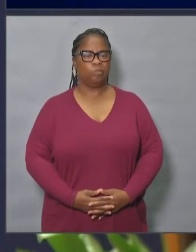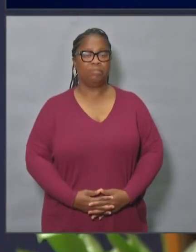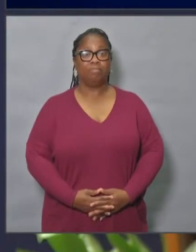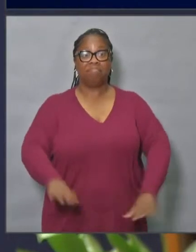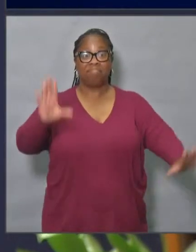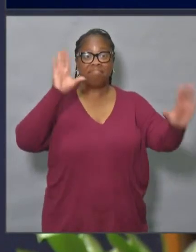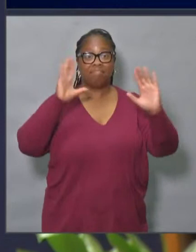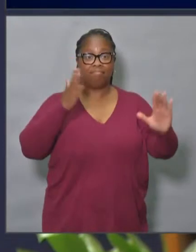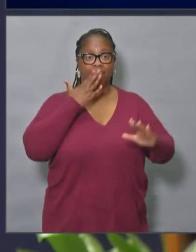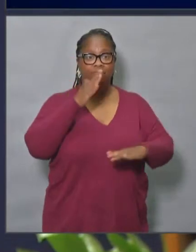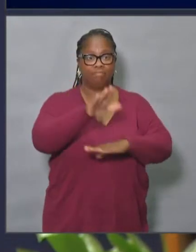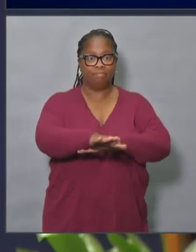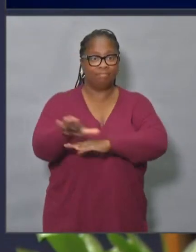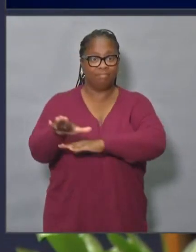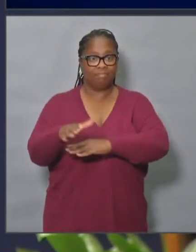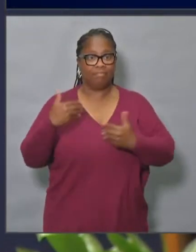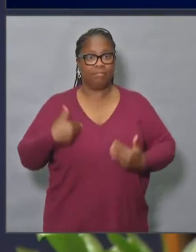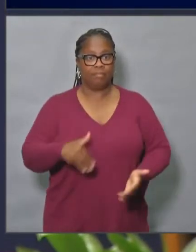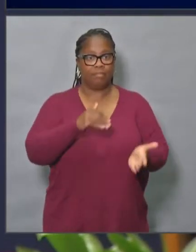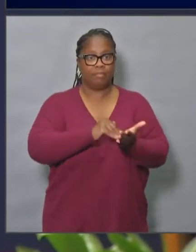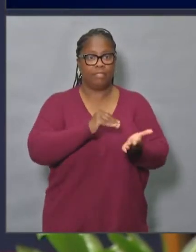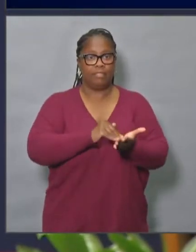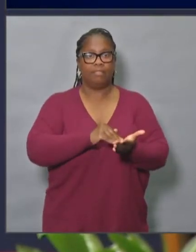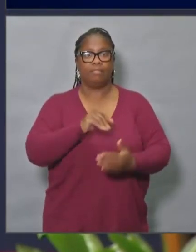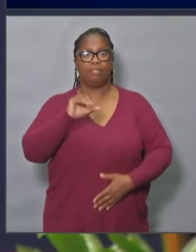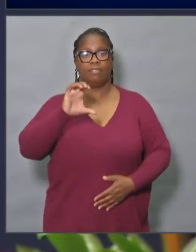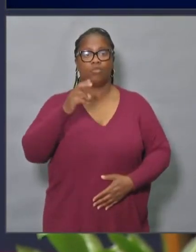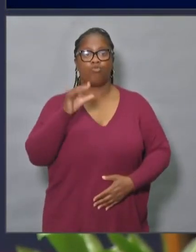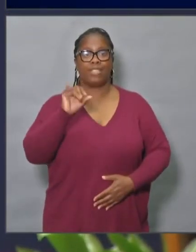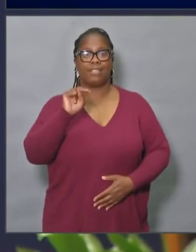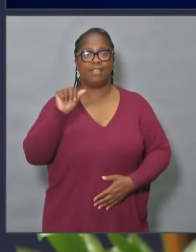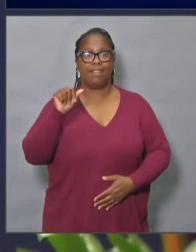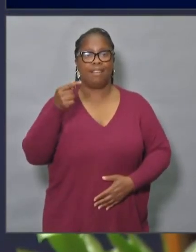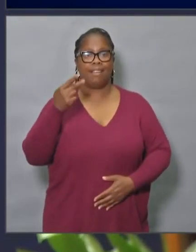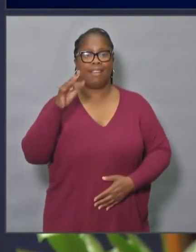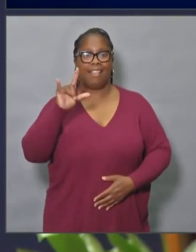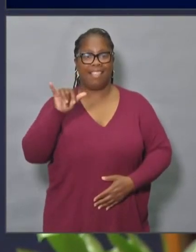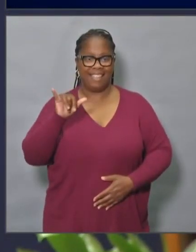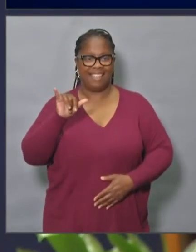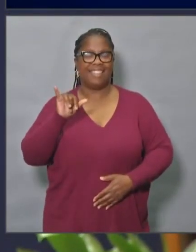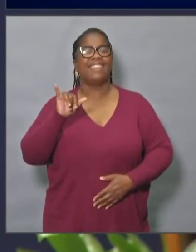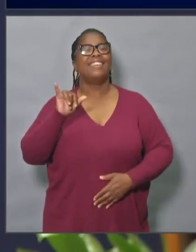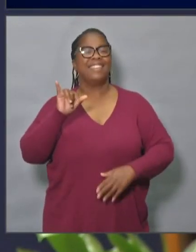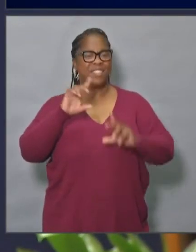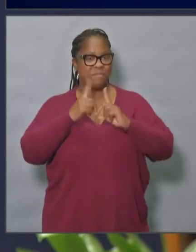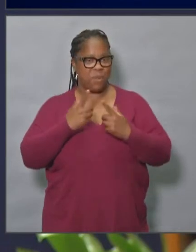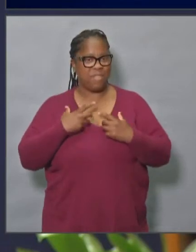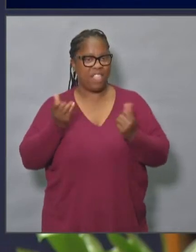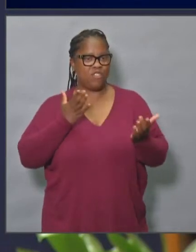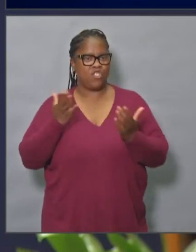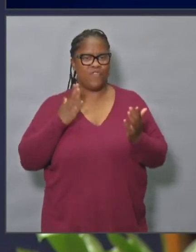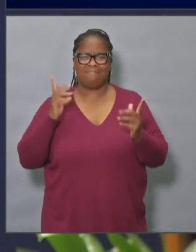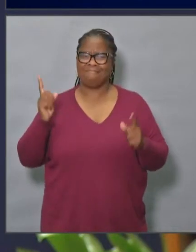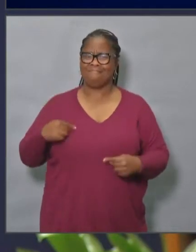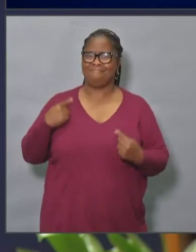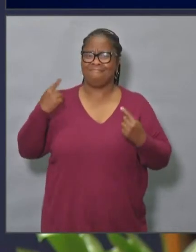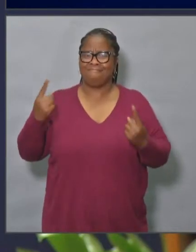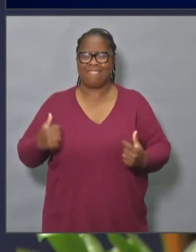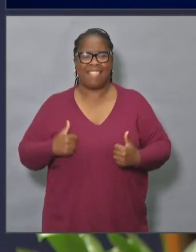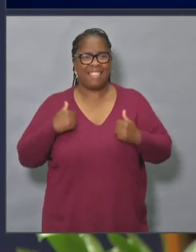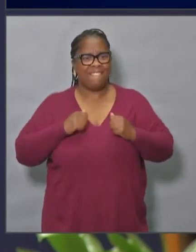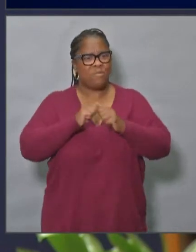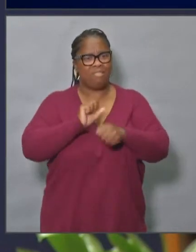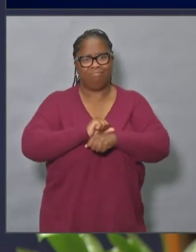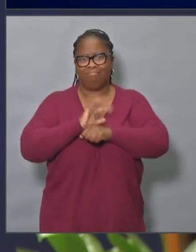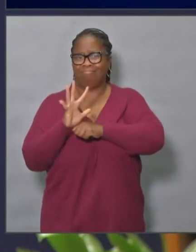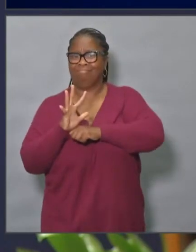Hi, good afternoon. I'm Dr. Christina Galley, the Director of the Department of Health Services. I know that we've all been living with COVID-19 in Los Angeles County